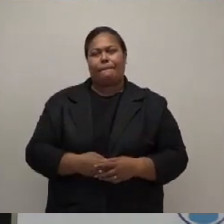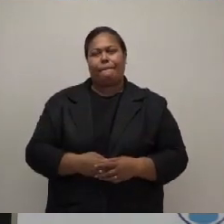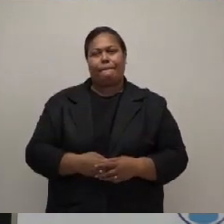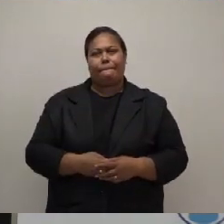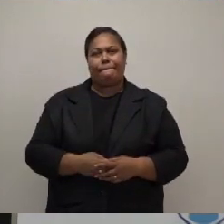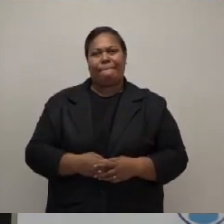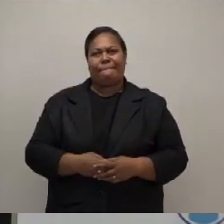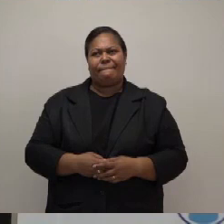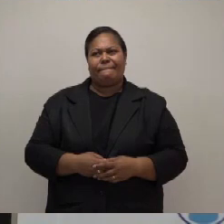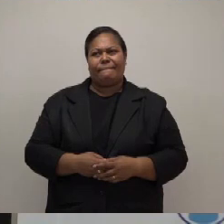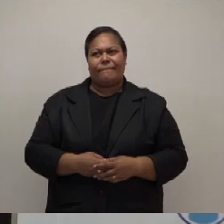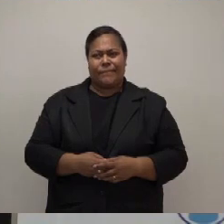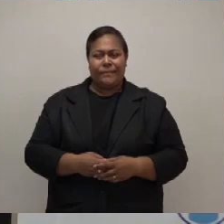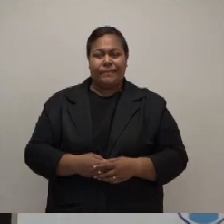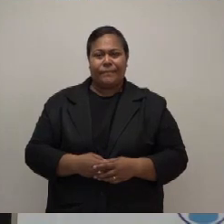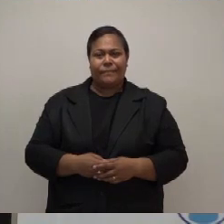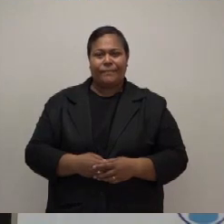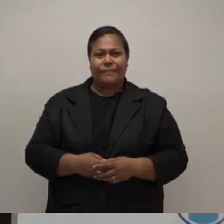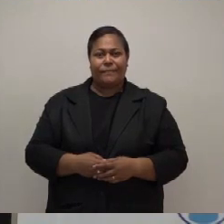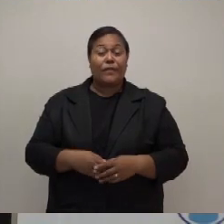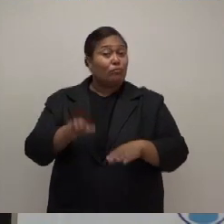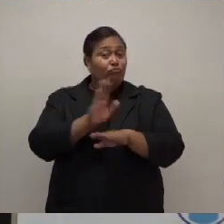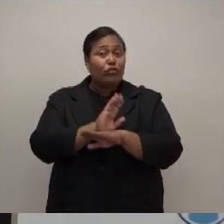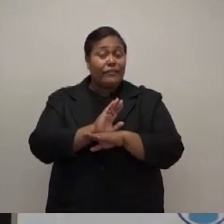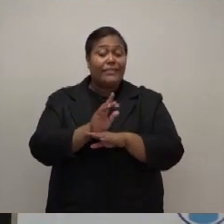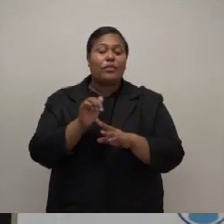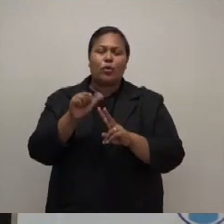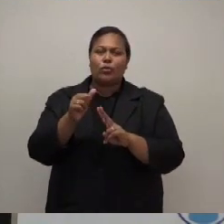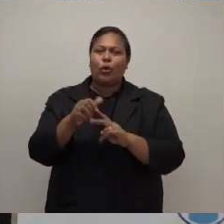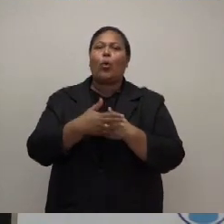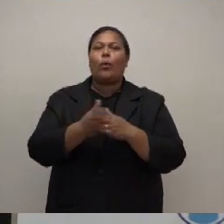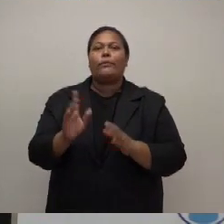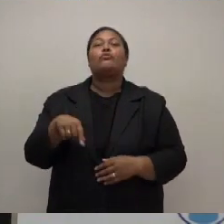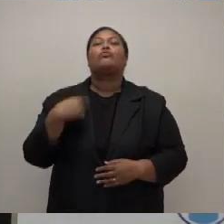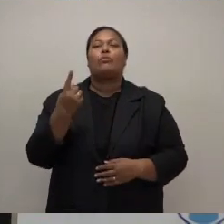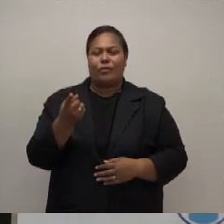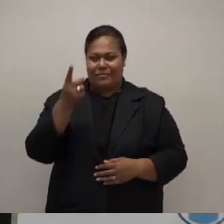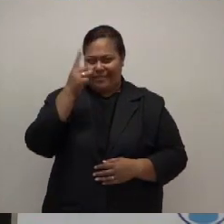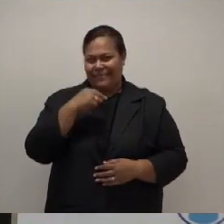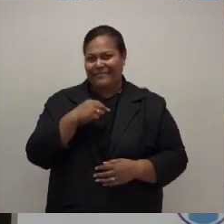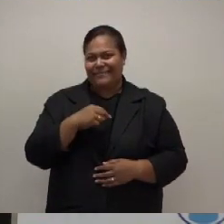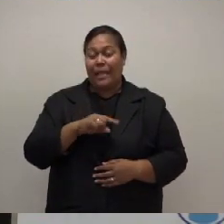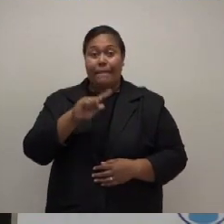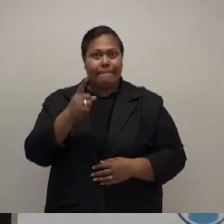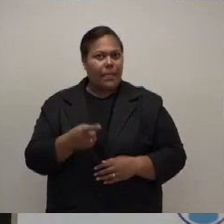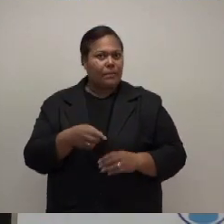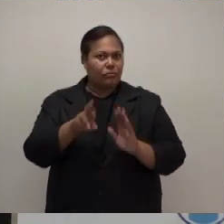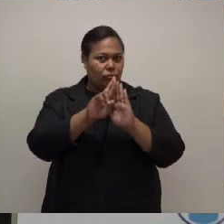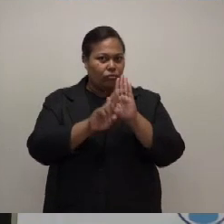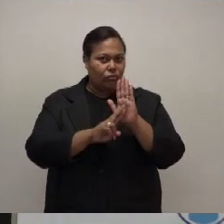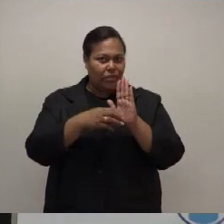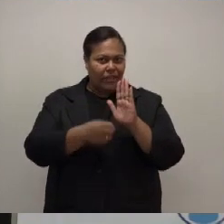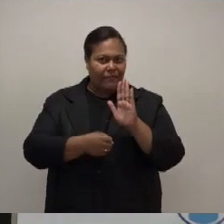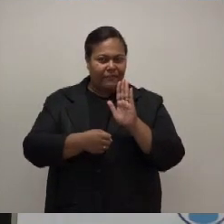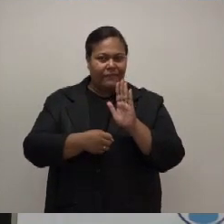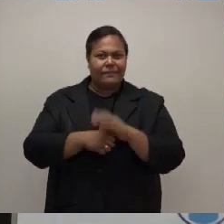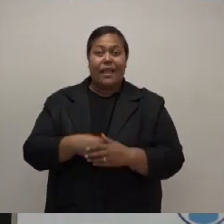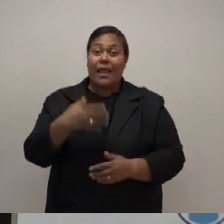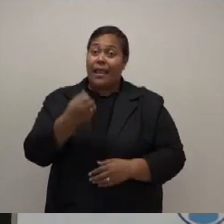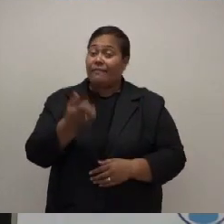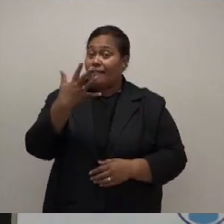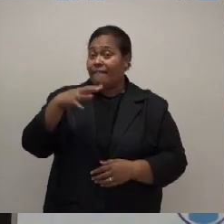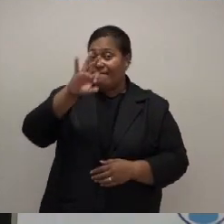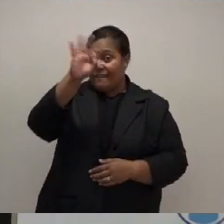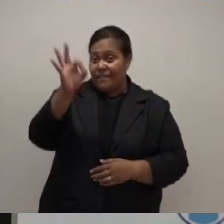cinemas will also be able to reopen their doors from tomorrow, but under various conditions. Cinemas will be limited to 50%